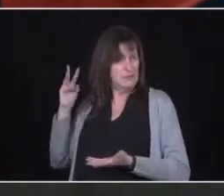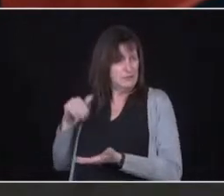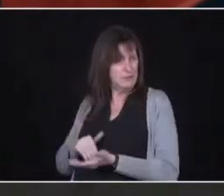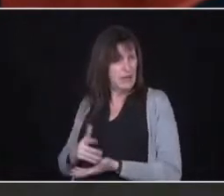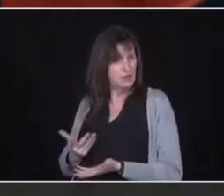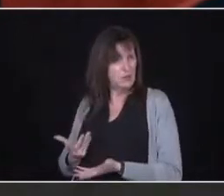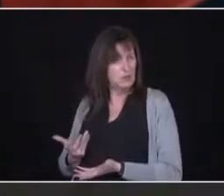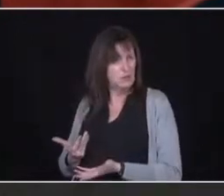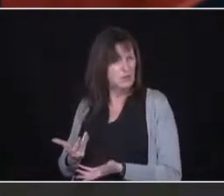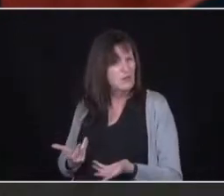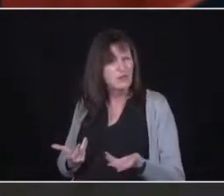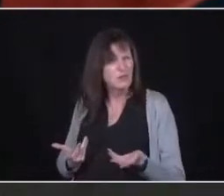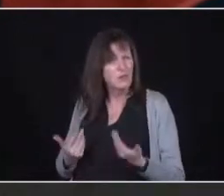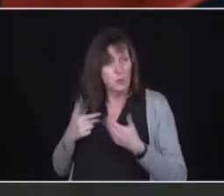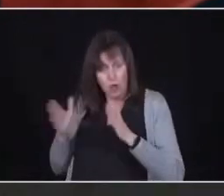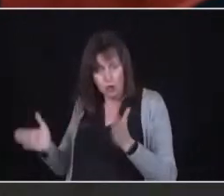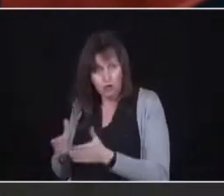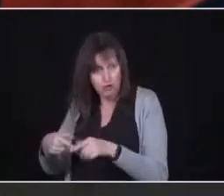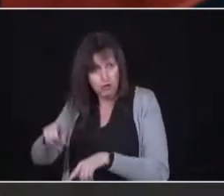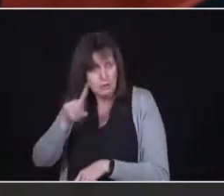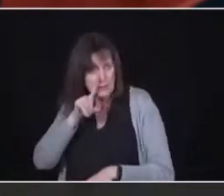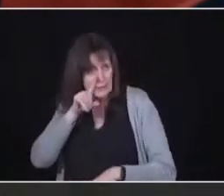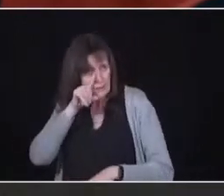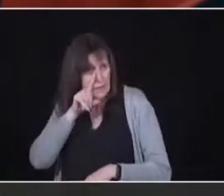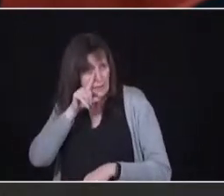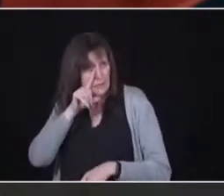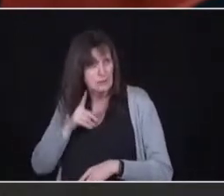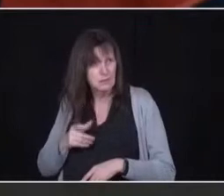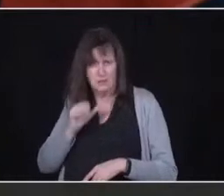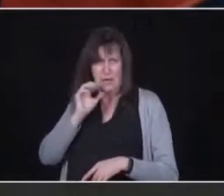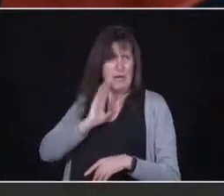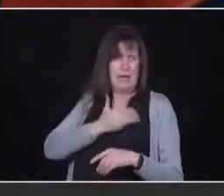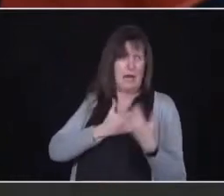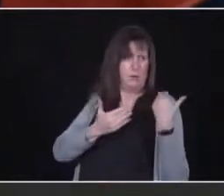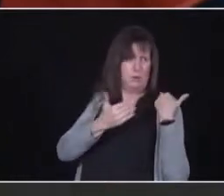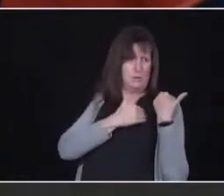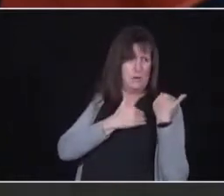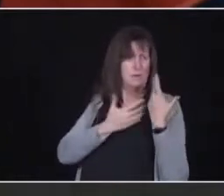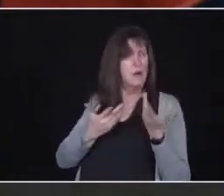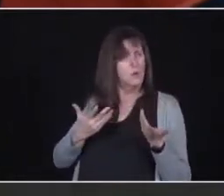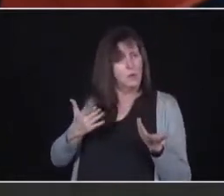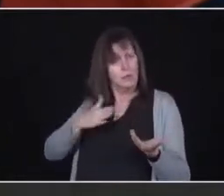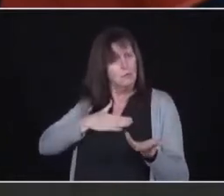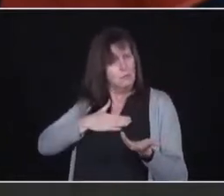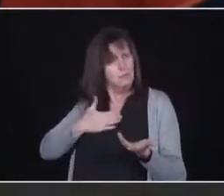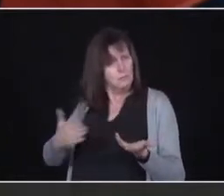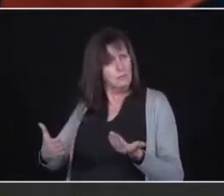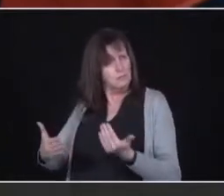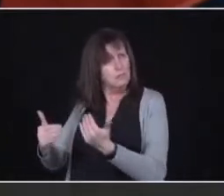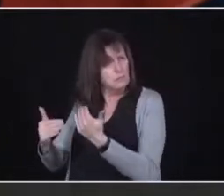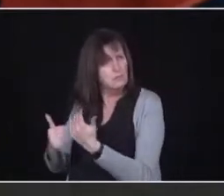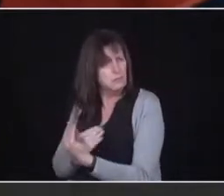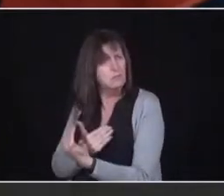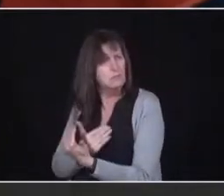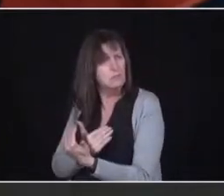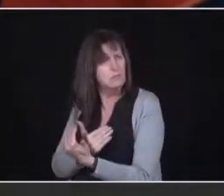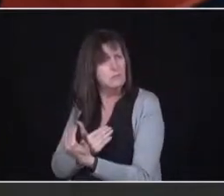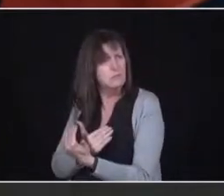even though it's not our jurisdiction and they've taken over, 2,200 people, you